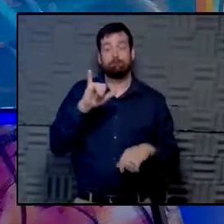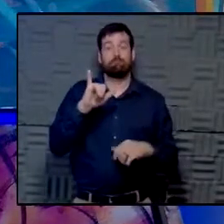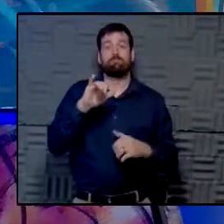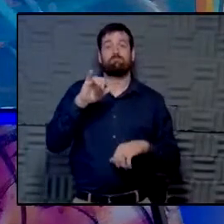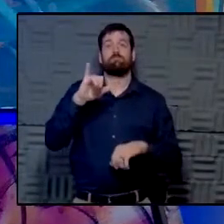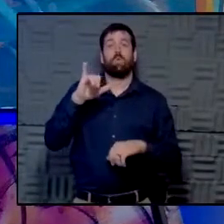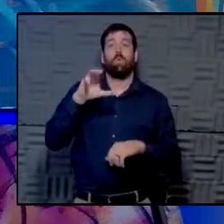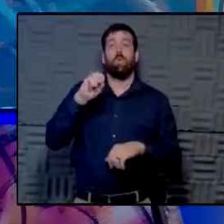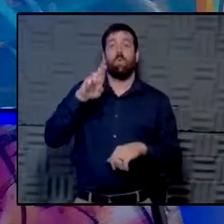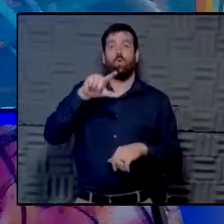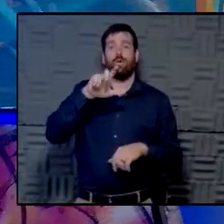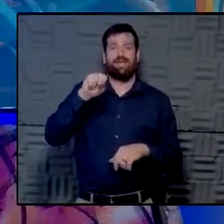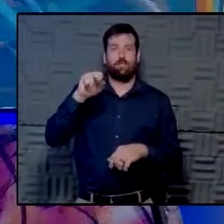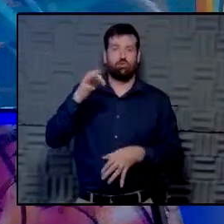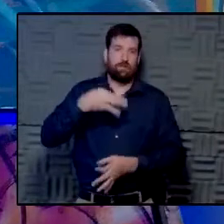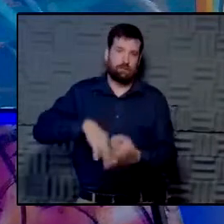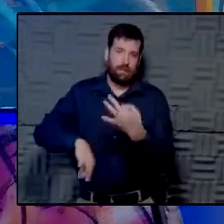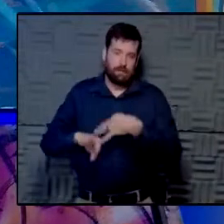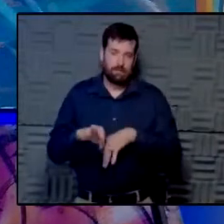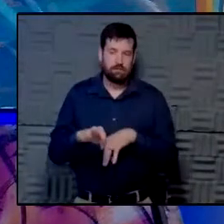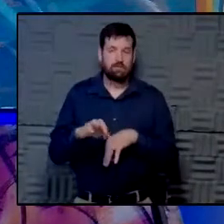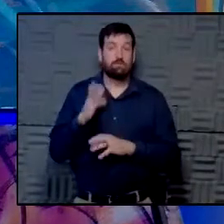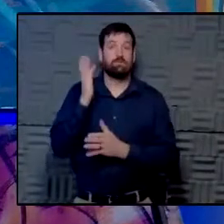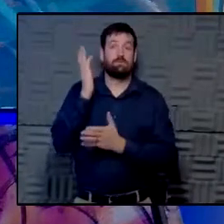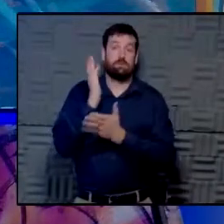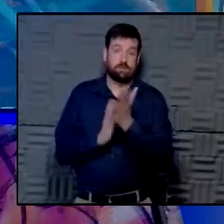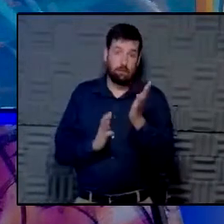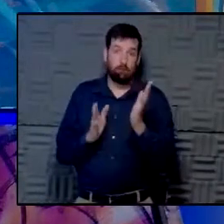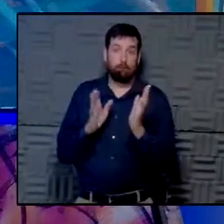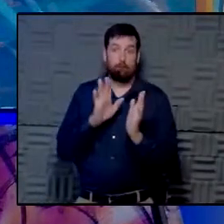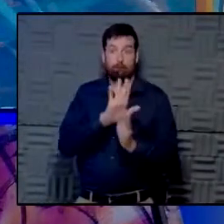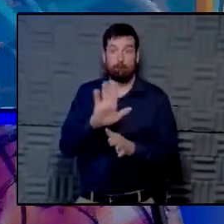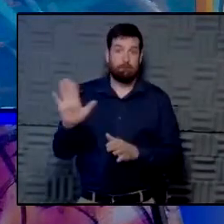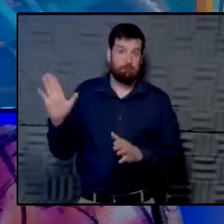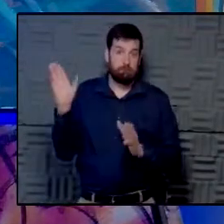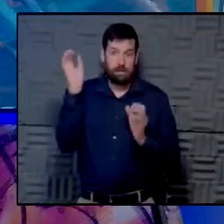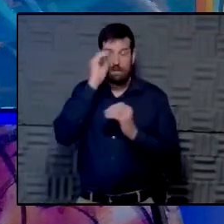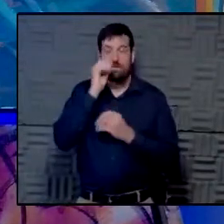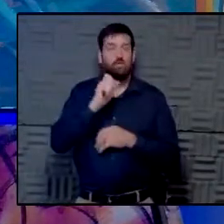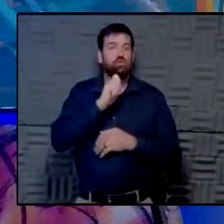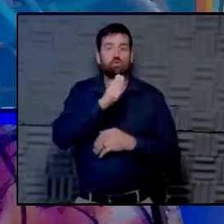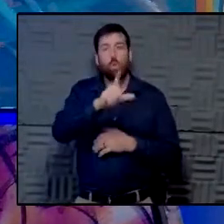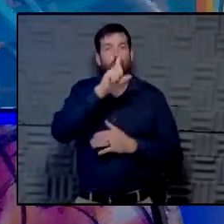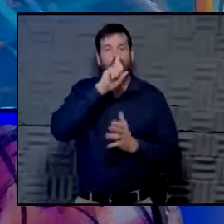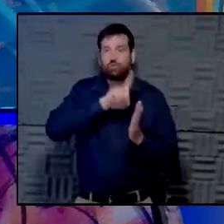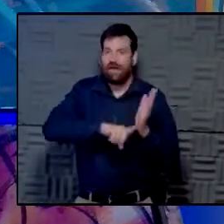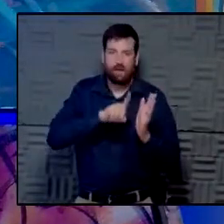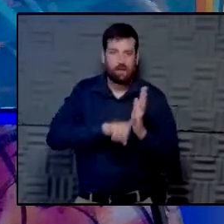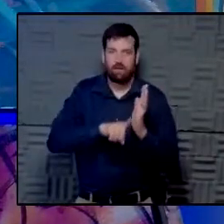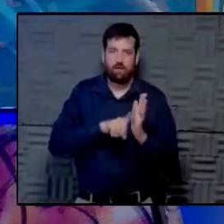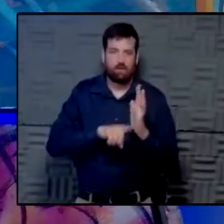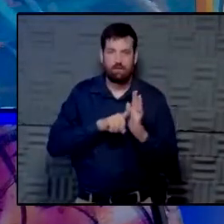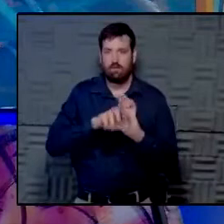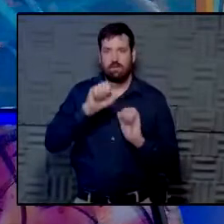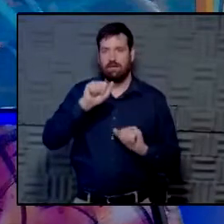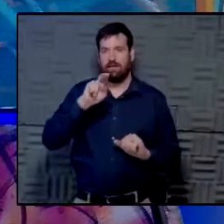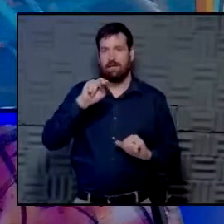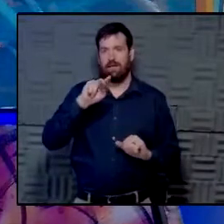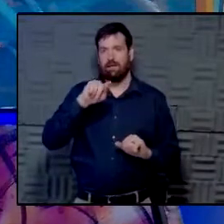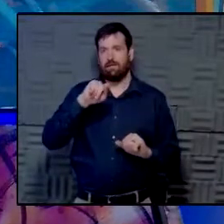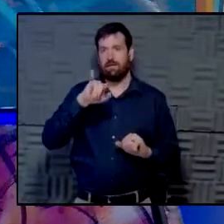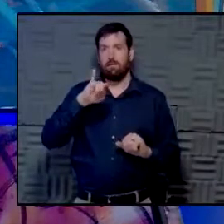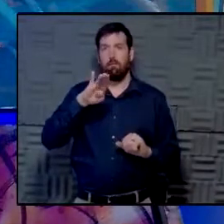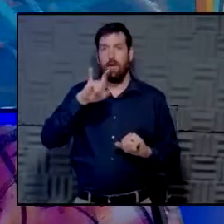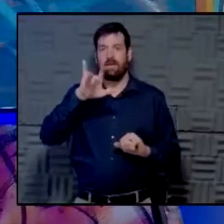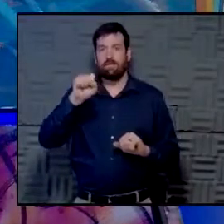organ transplant, some of the expert opinion continues to be do not check antibodies after vaccination. Why? Because we don't